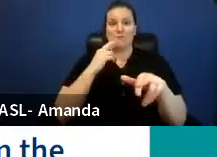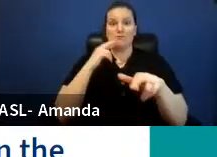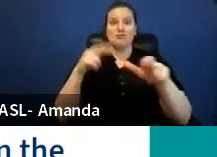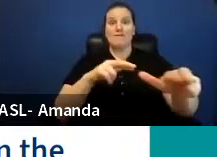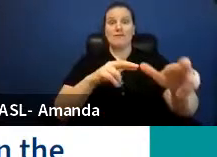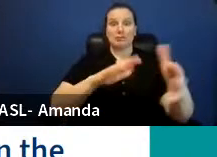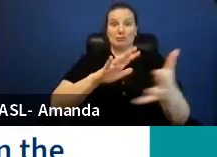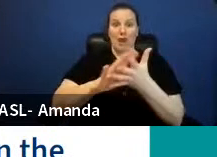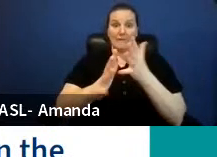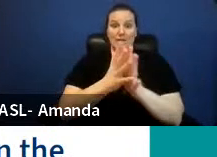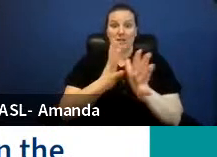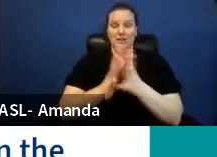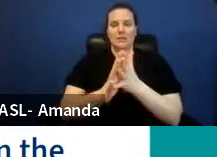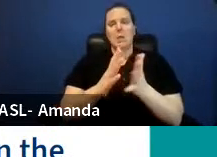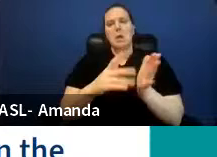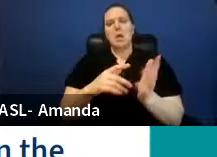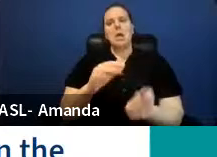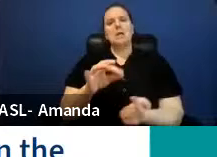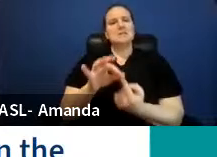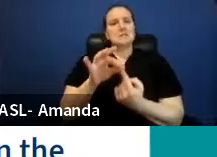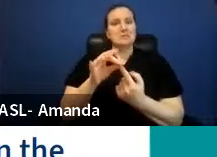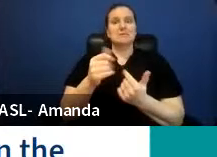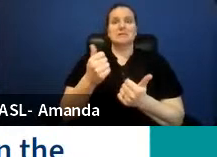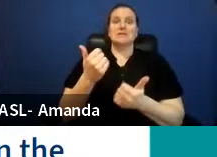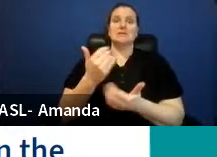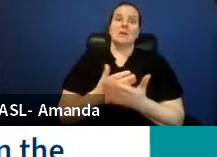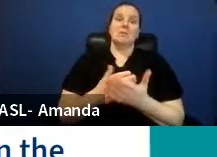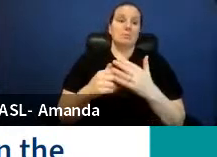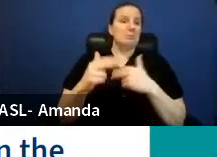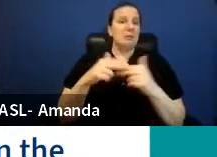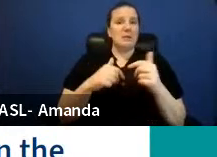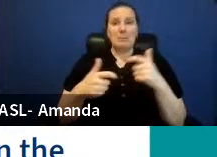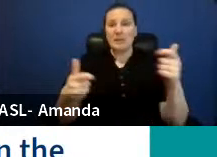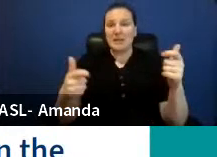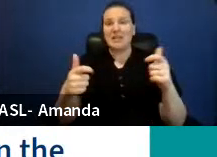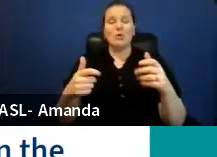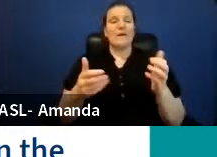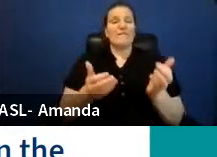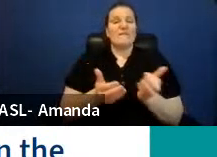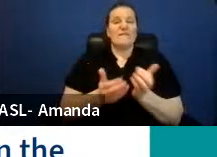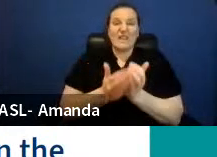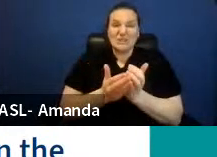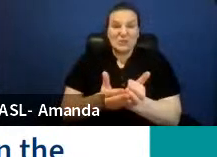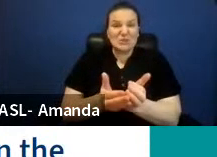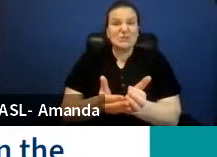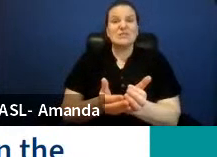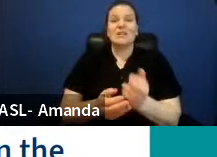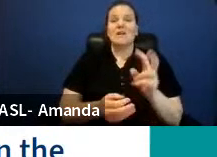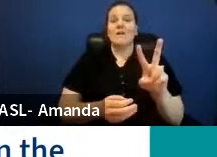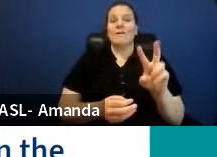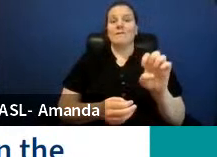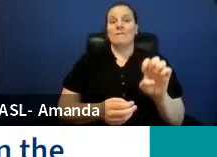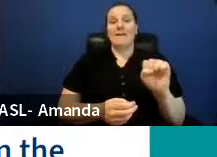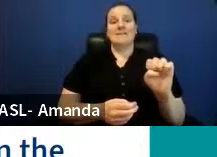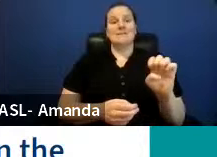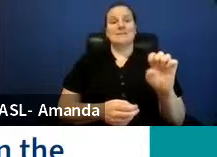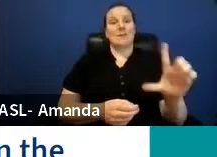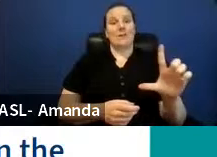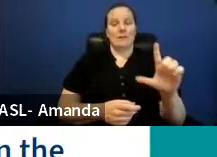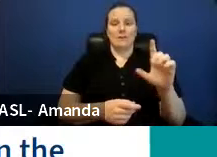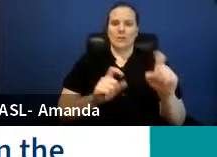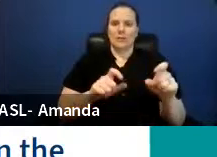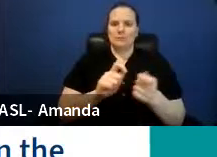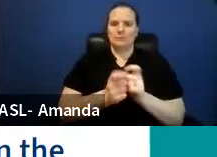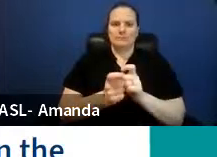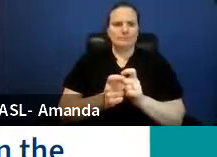that are occasionally build big things or vessels or a few vessels that may need to modify their